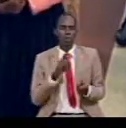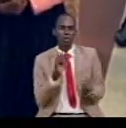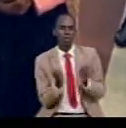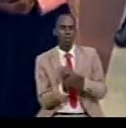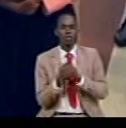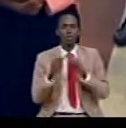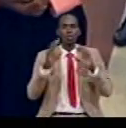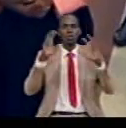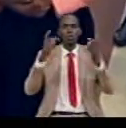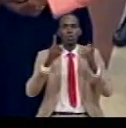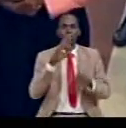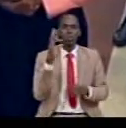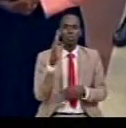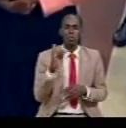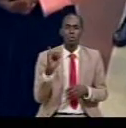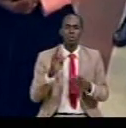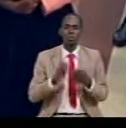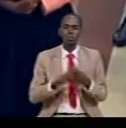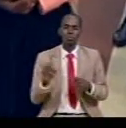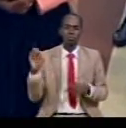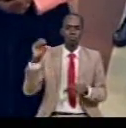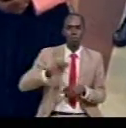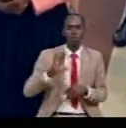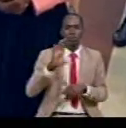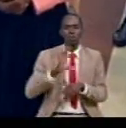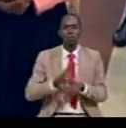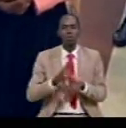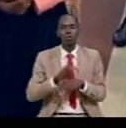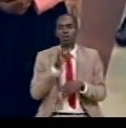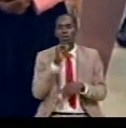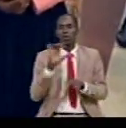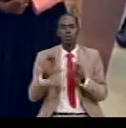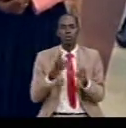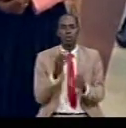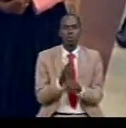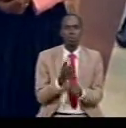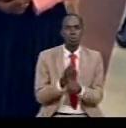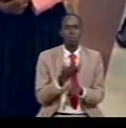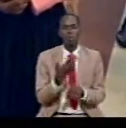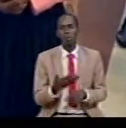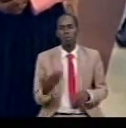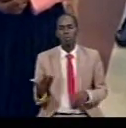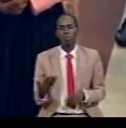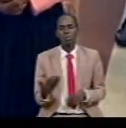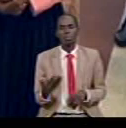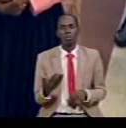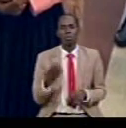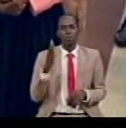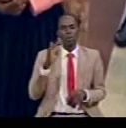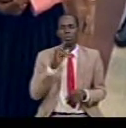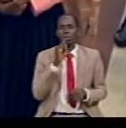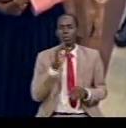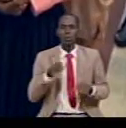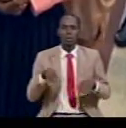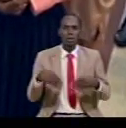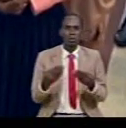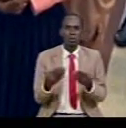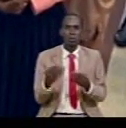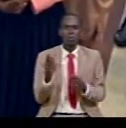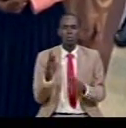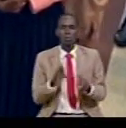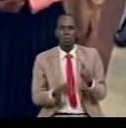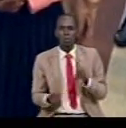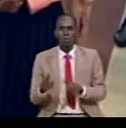about your church not doing the right thing by not giving young people the chance to go to college based